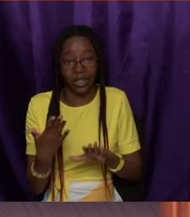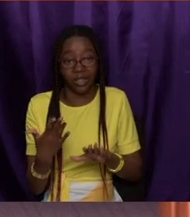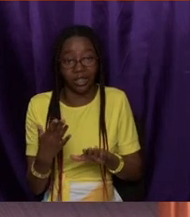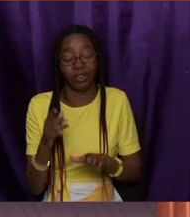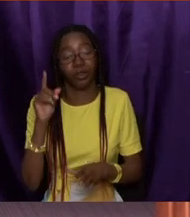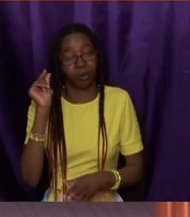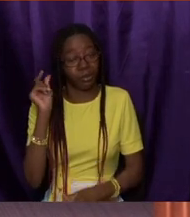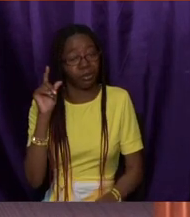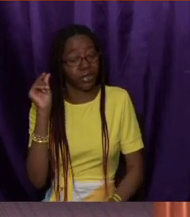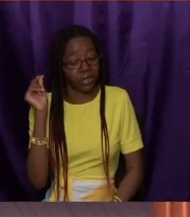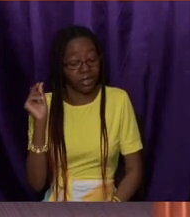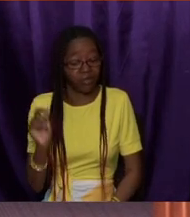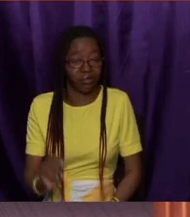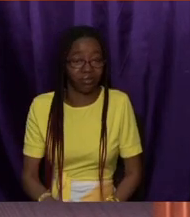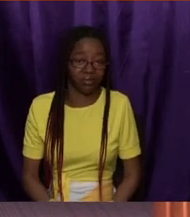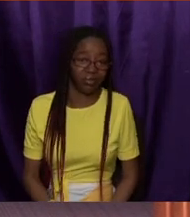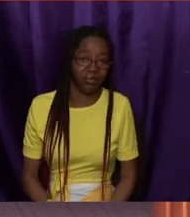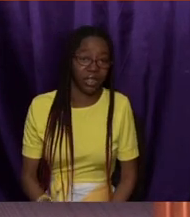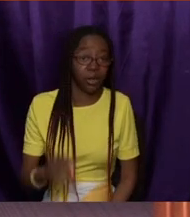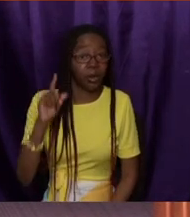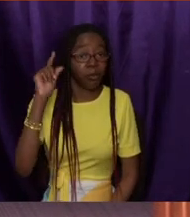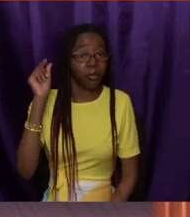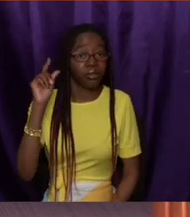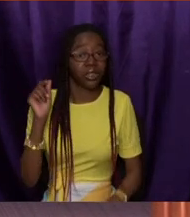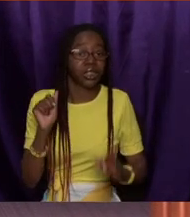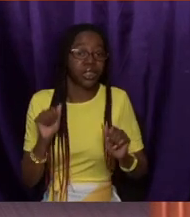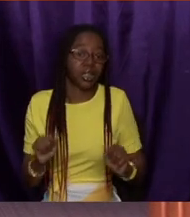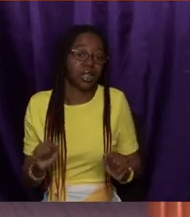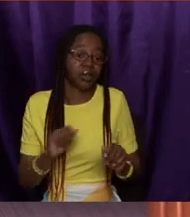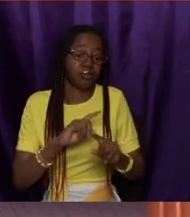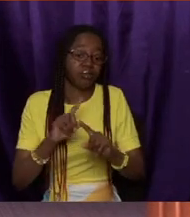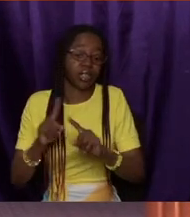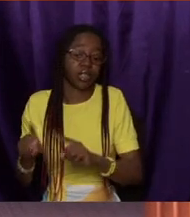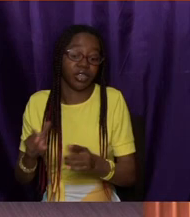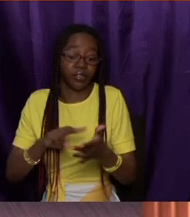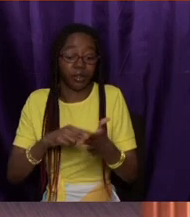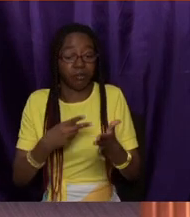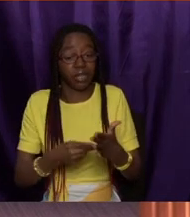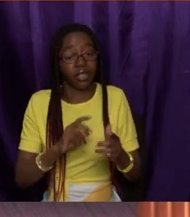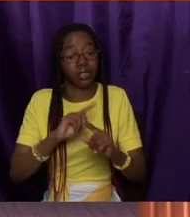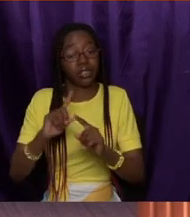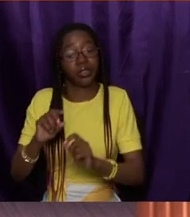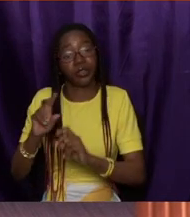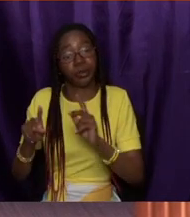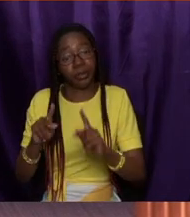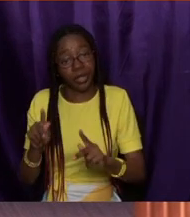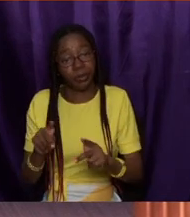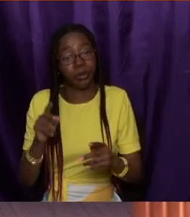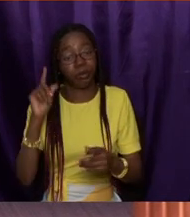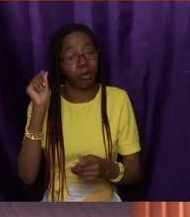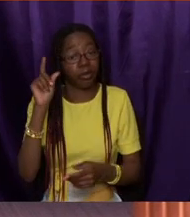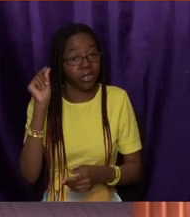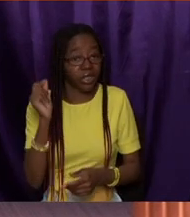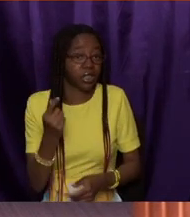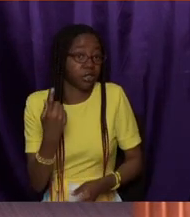your Moses. Moses can be different things to different people, but Moses is